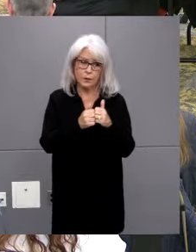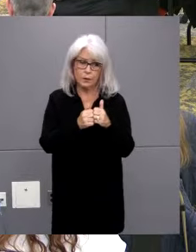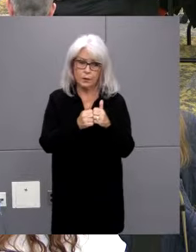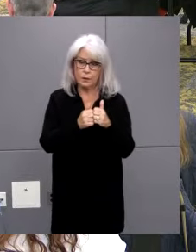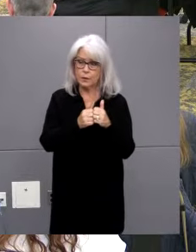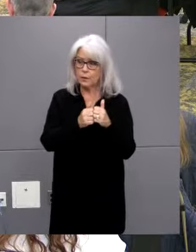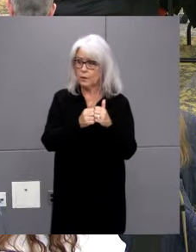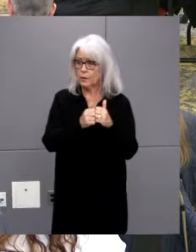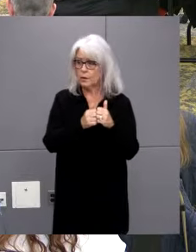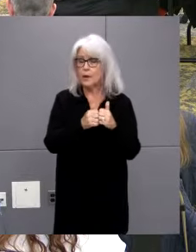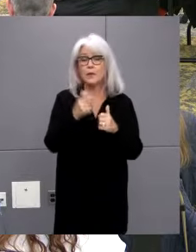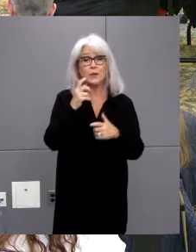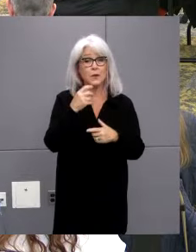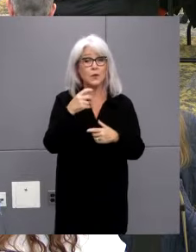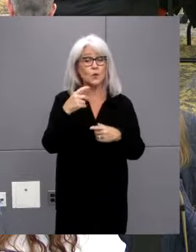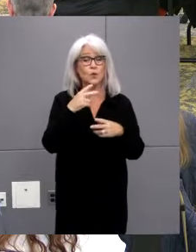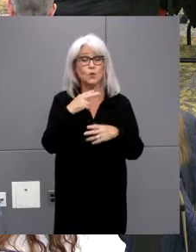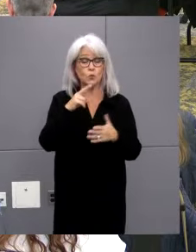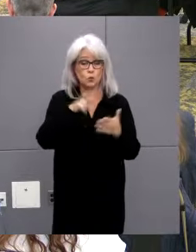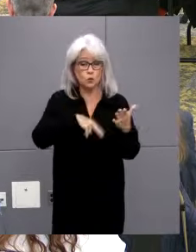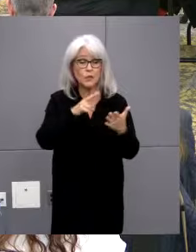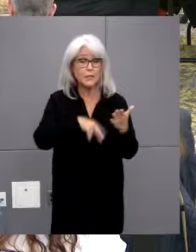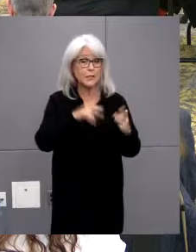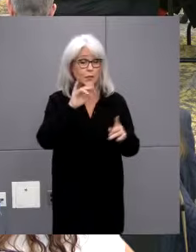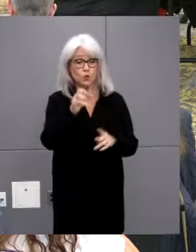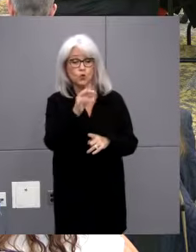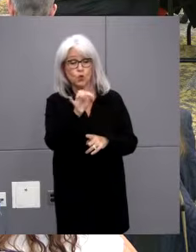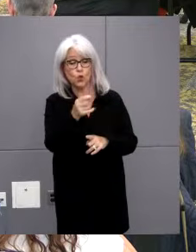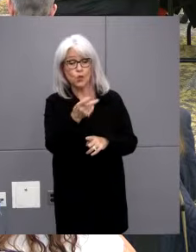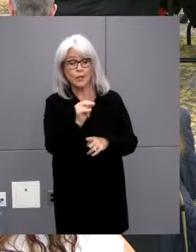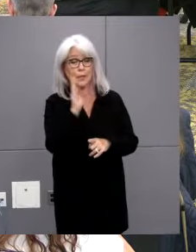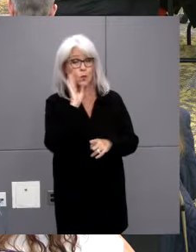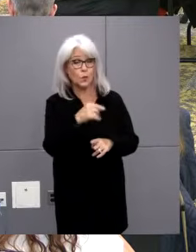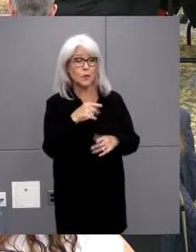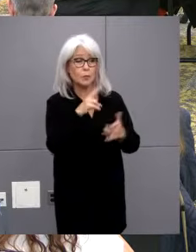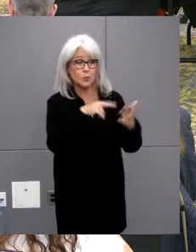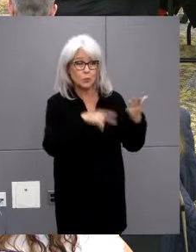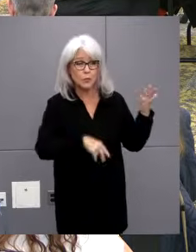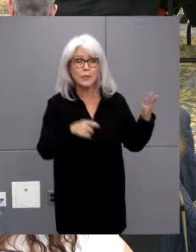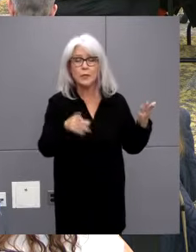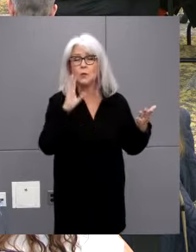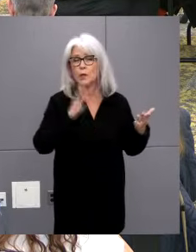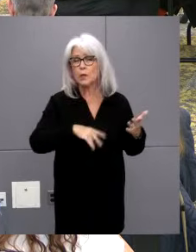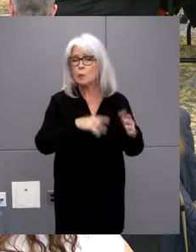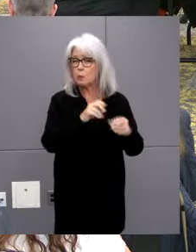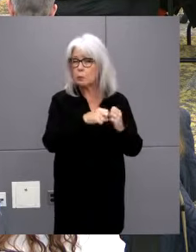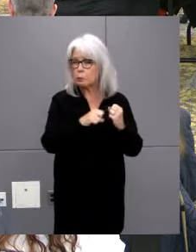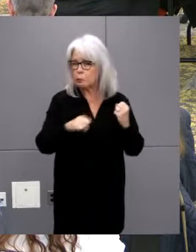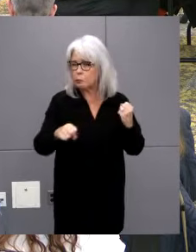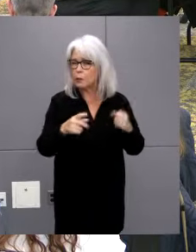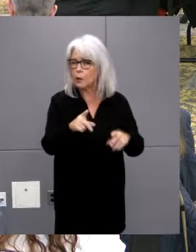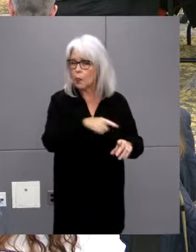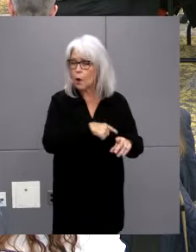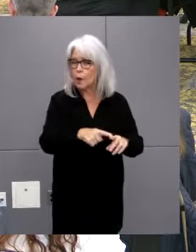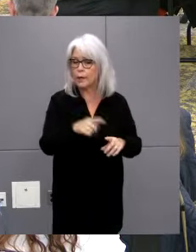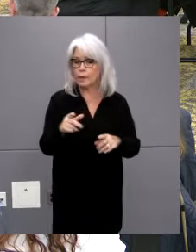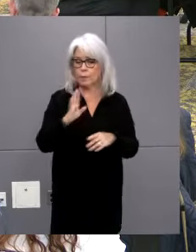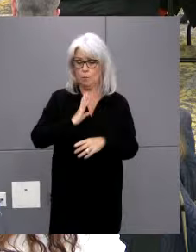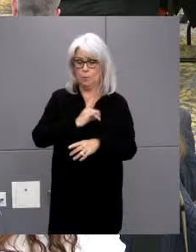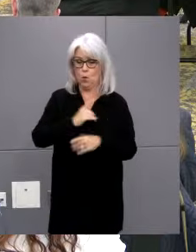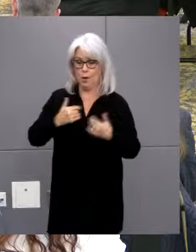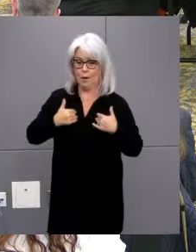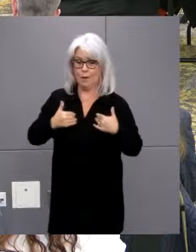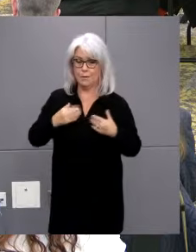loud reading of them by Jordan, as they are somewhat lengthy, and the board has the text of the